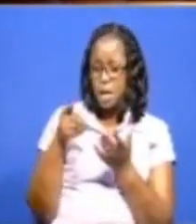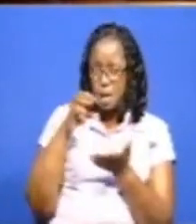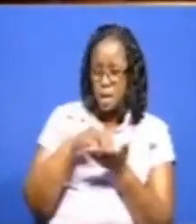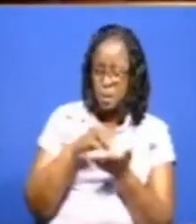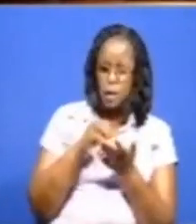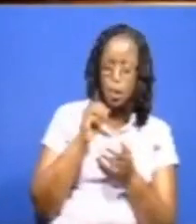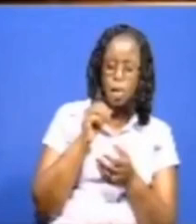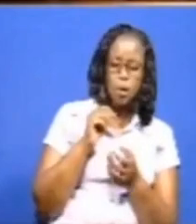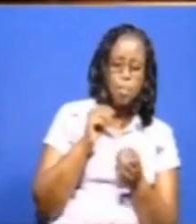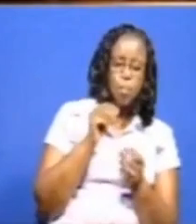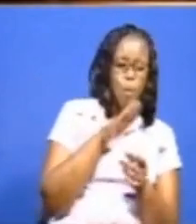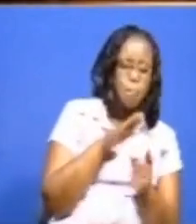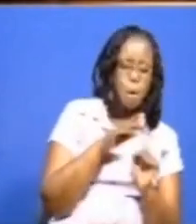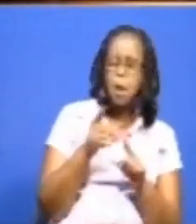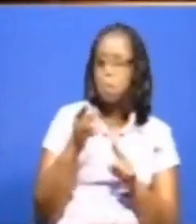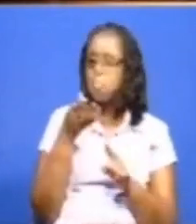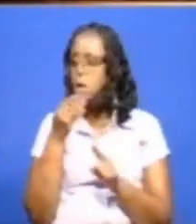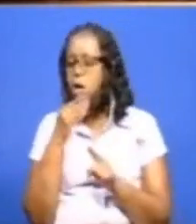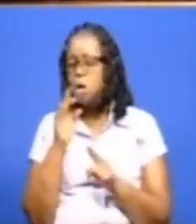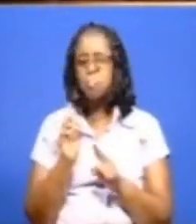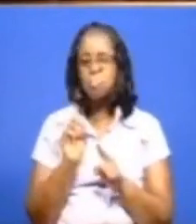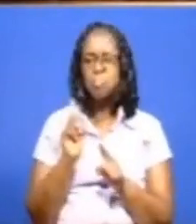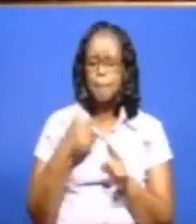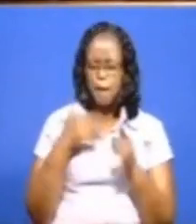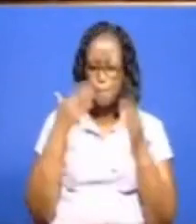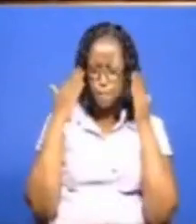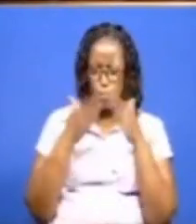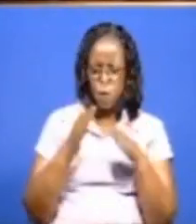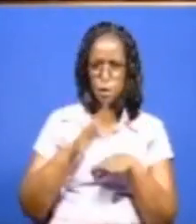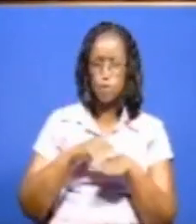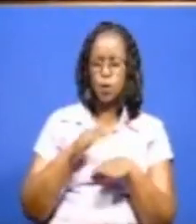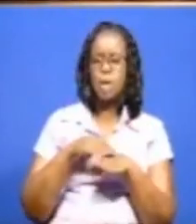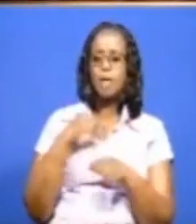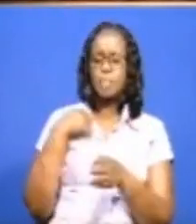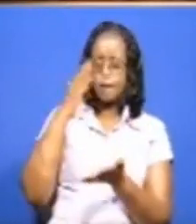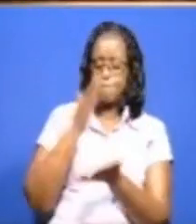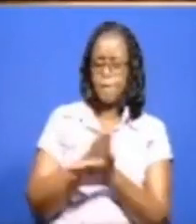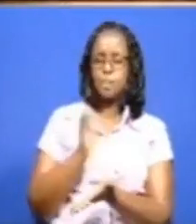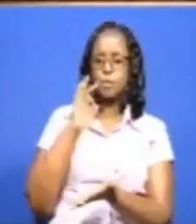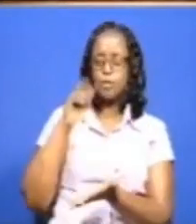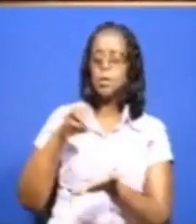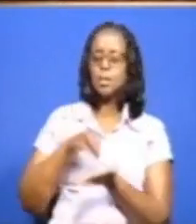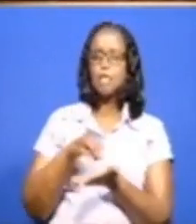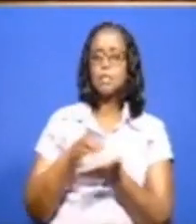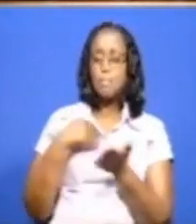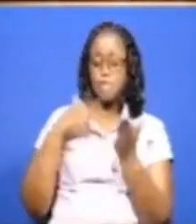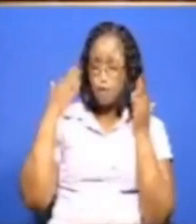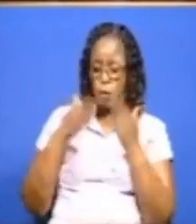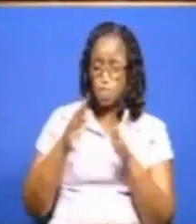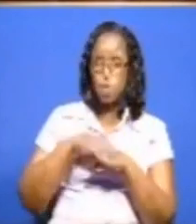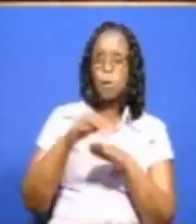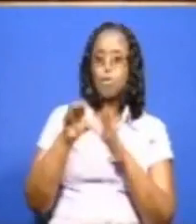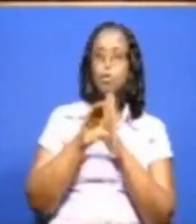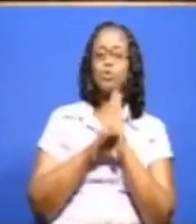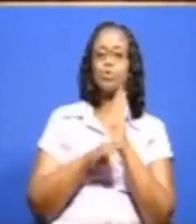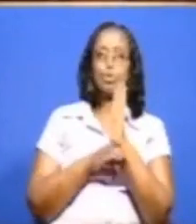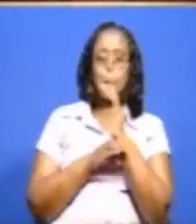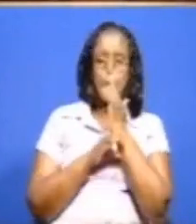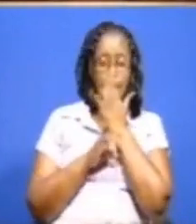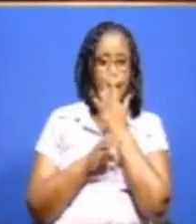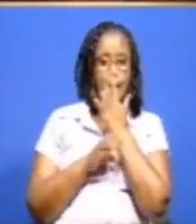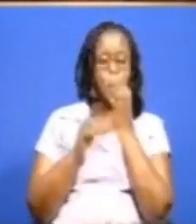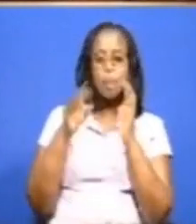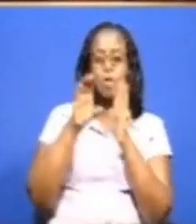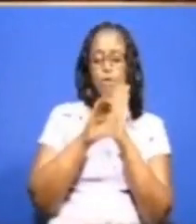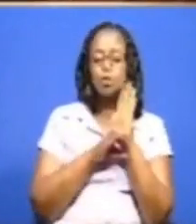woman, it's a man. I look at the facts of the case. I look at the Constitution. The Constitution says